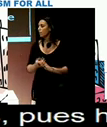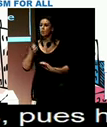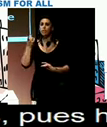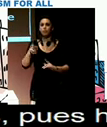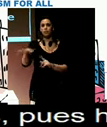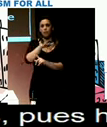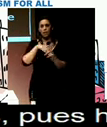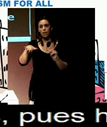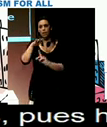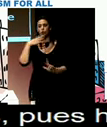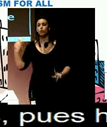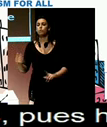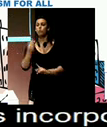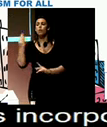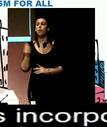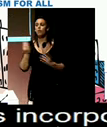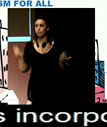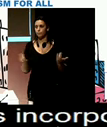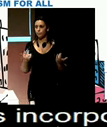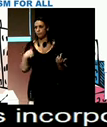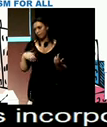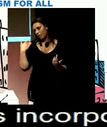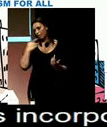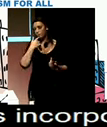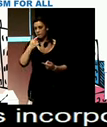We have improved the environment.